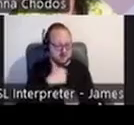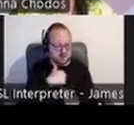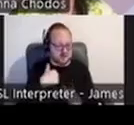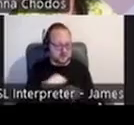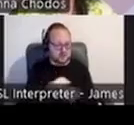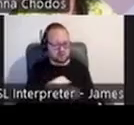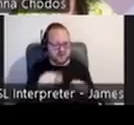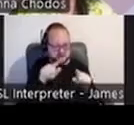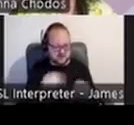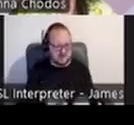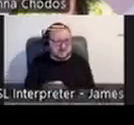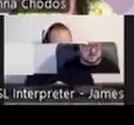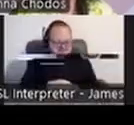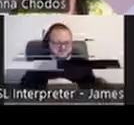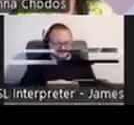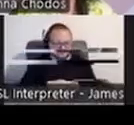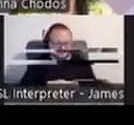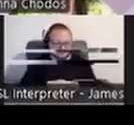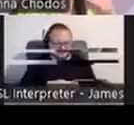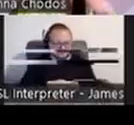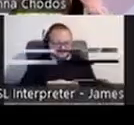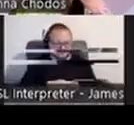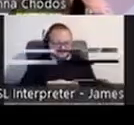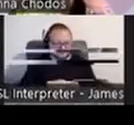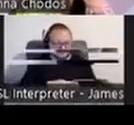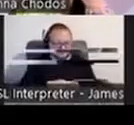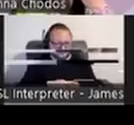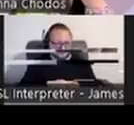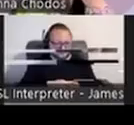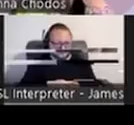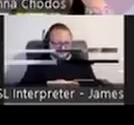So working on